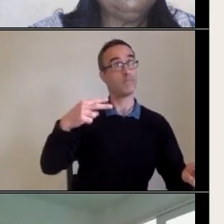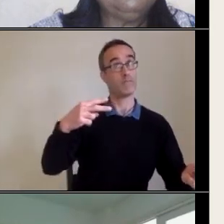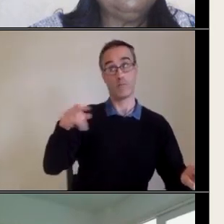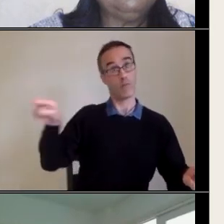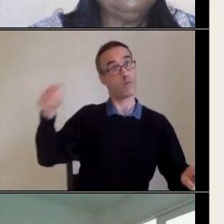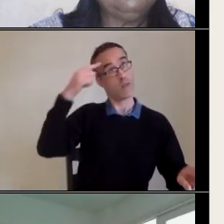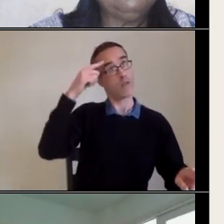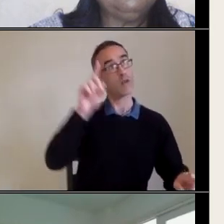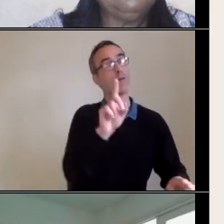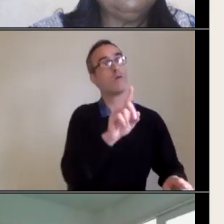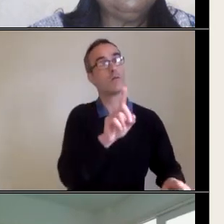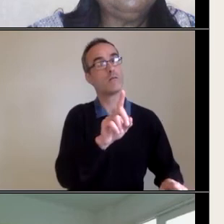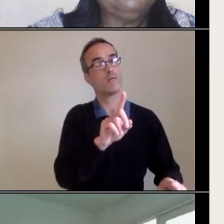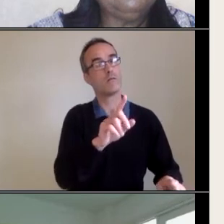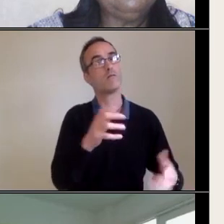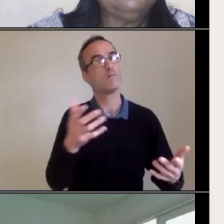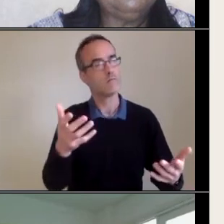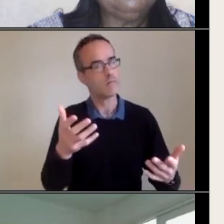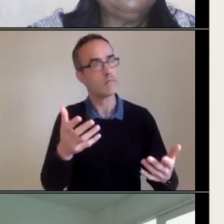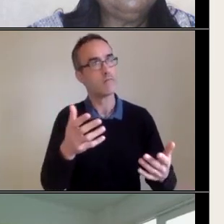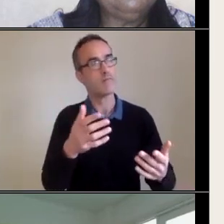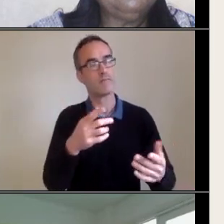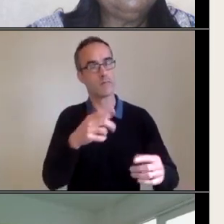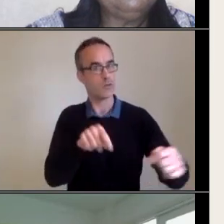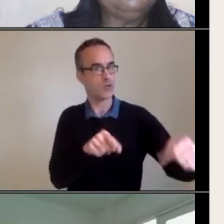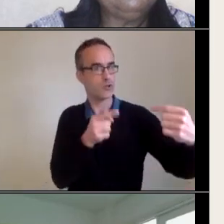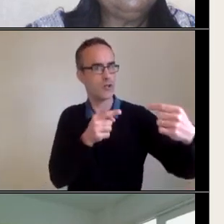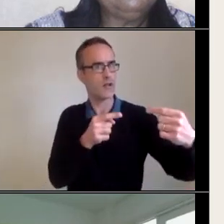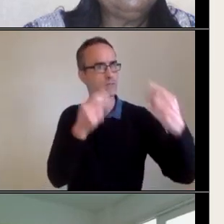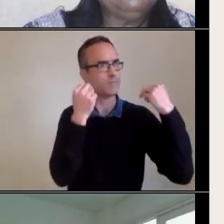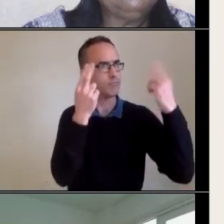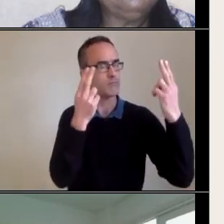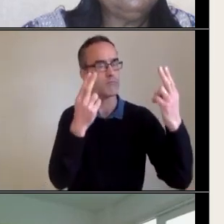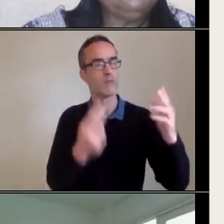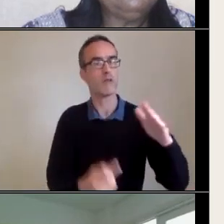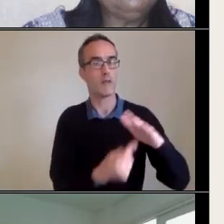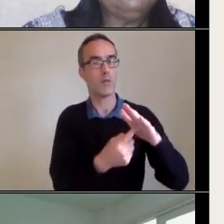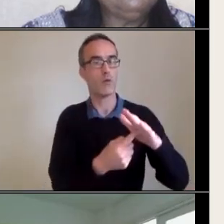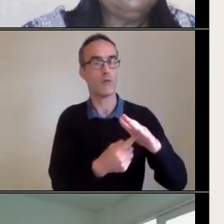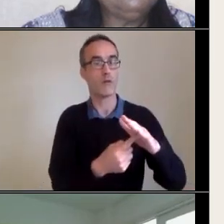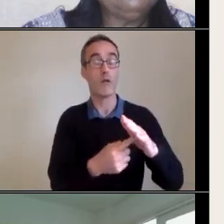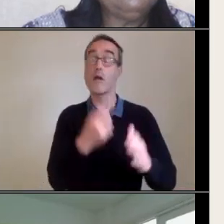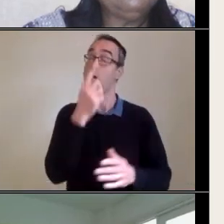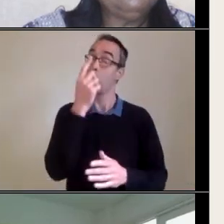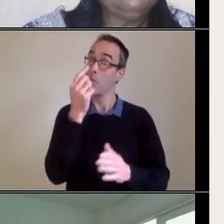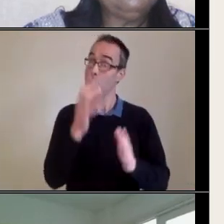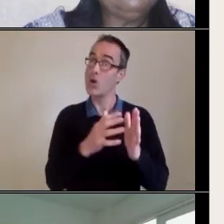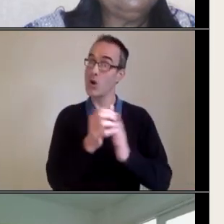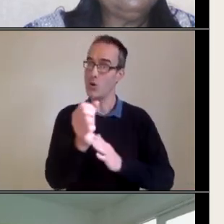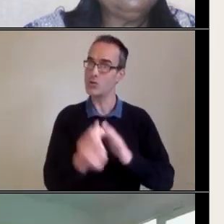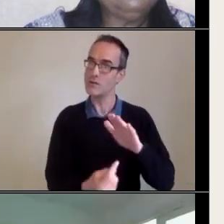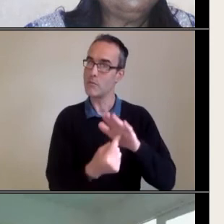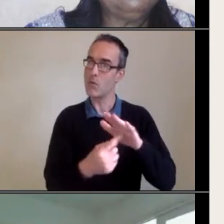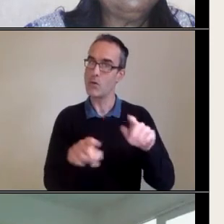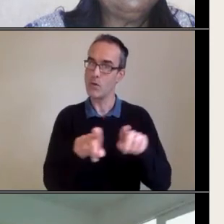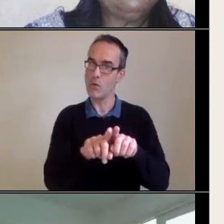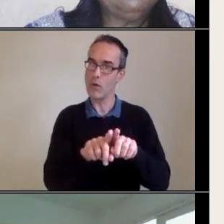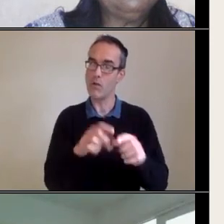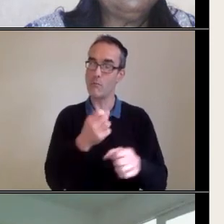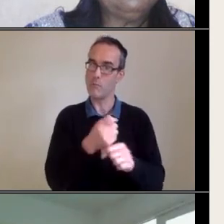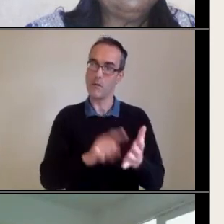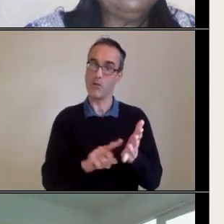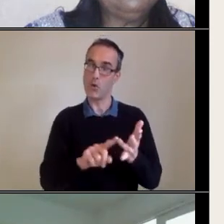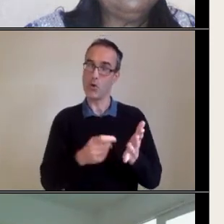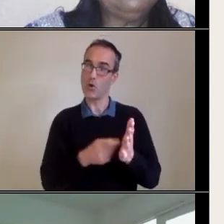different perspective there on things that might work depending on the cultural context and how you're able to raise your voice. You are in the workplace, so it's good that you're